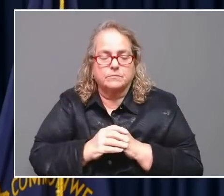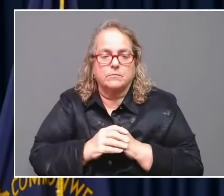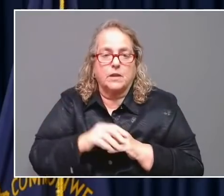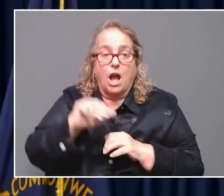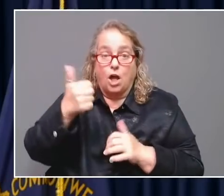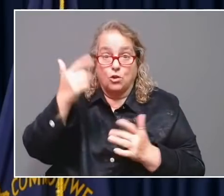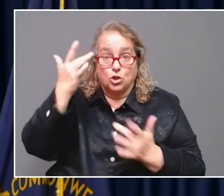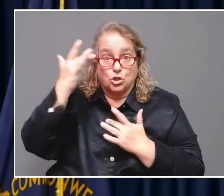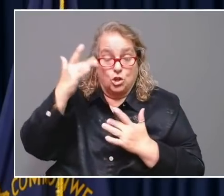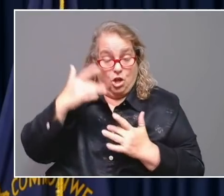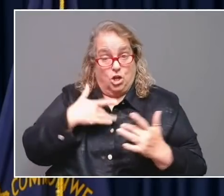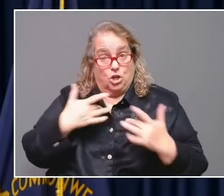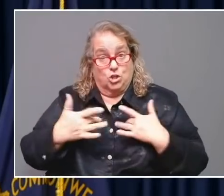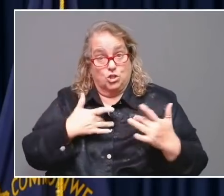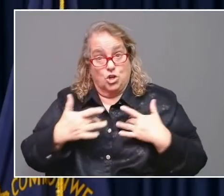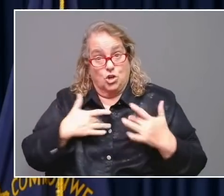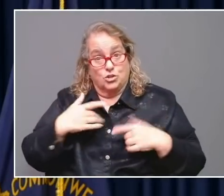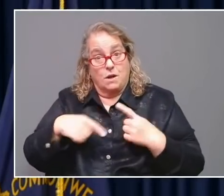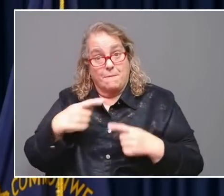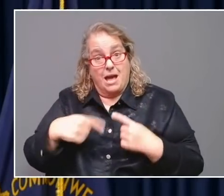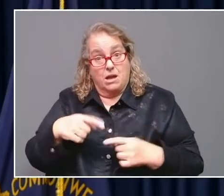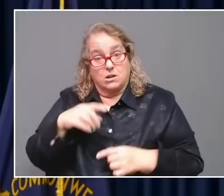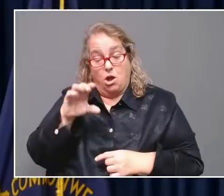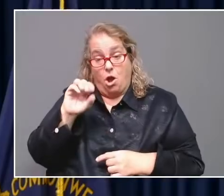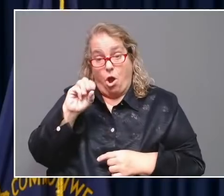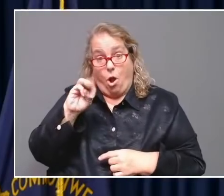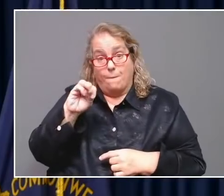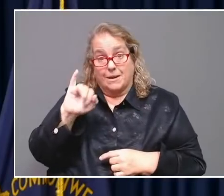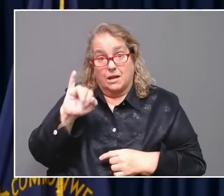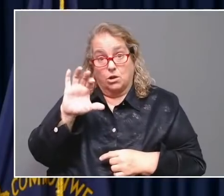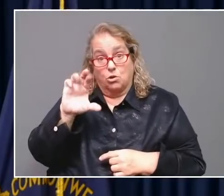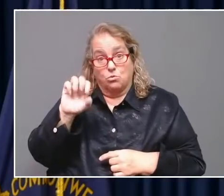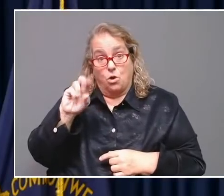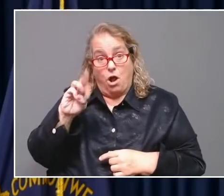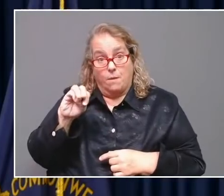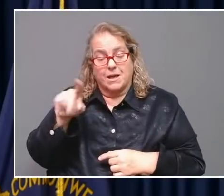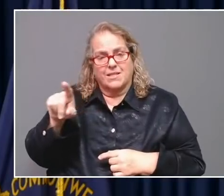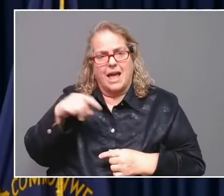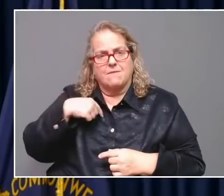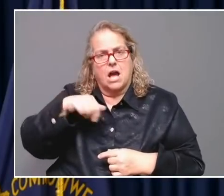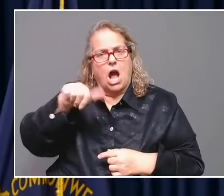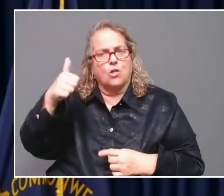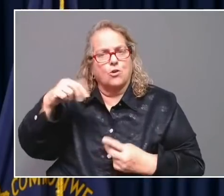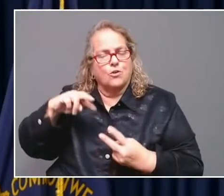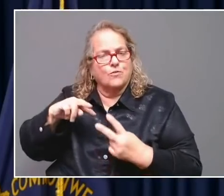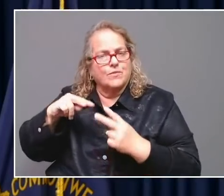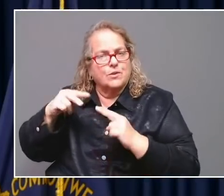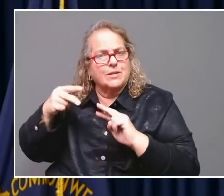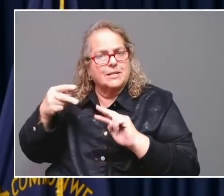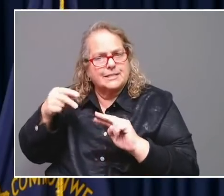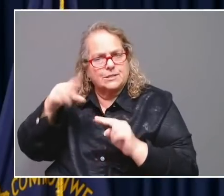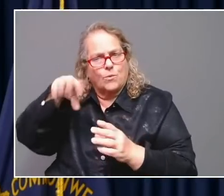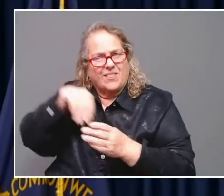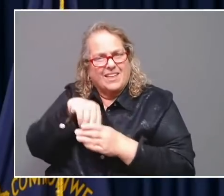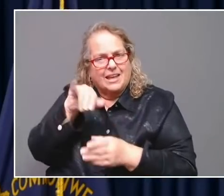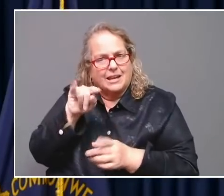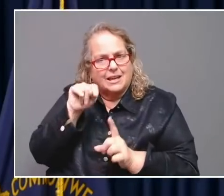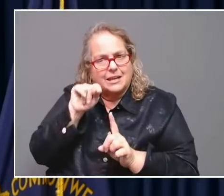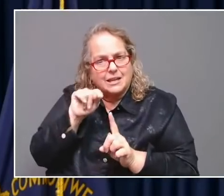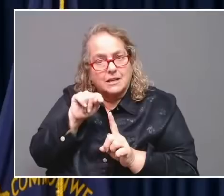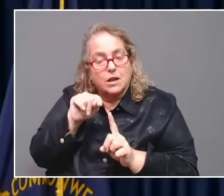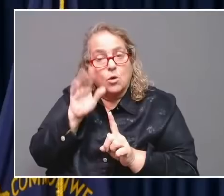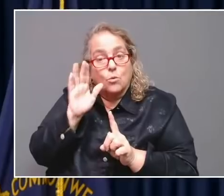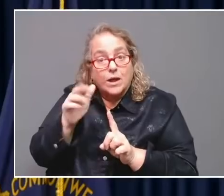Omicron, there's other mutations in the genetic code, the 20 or more others. We don't know. Will it make the virus